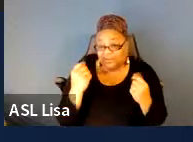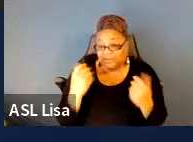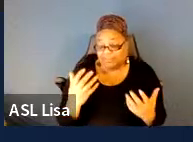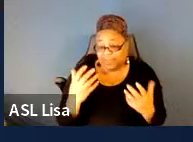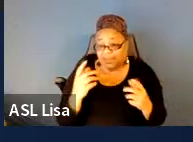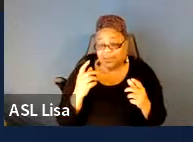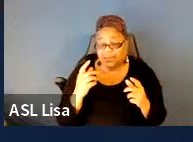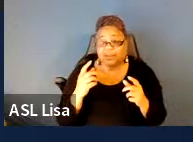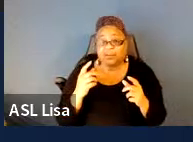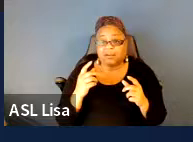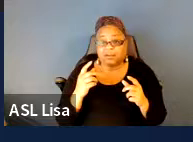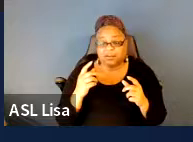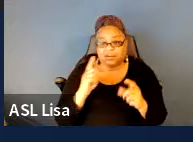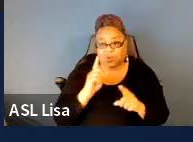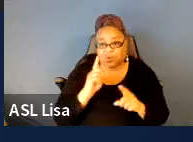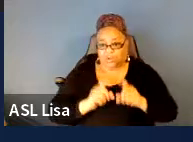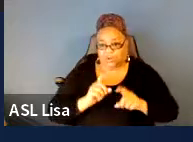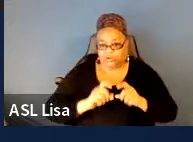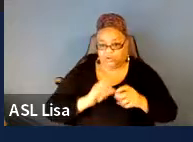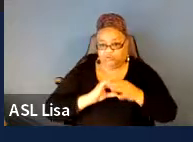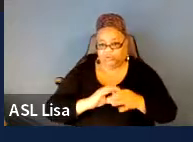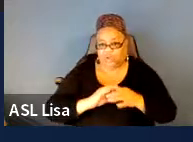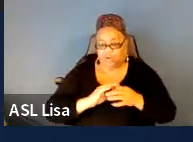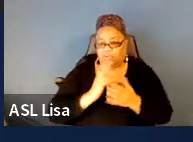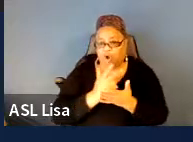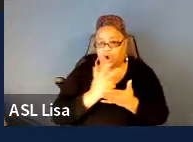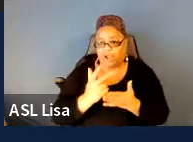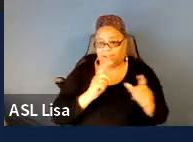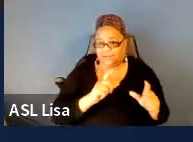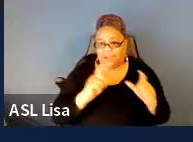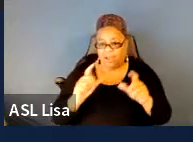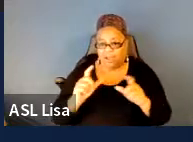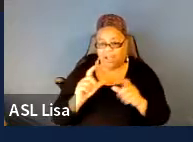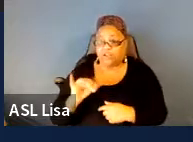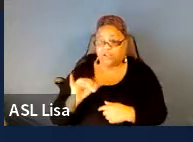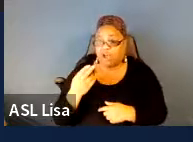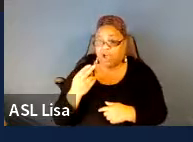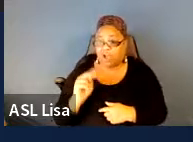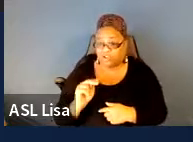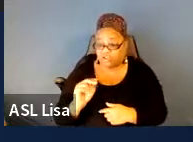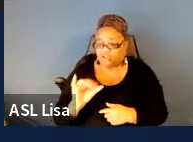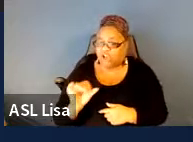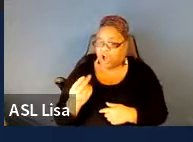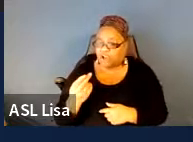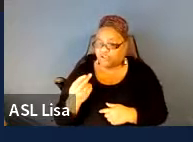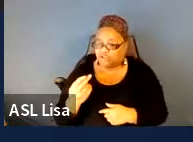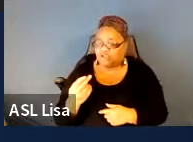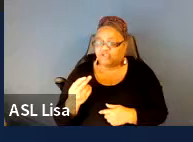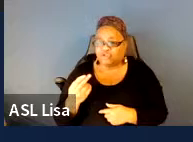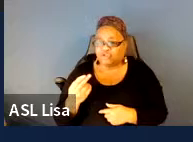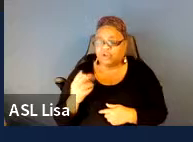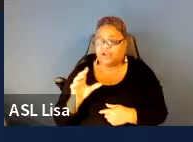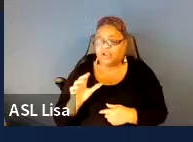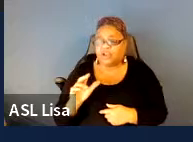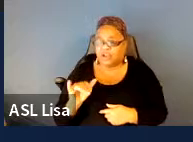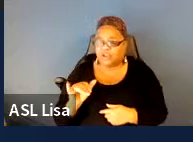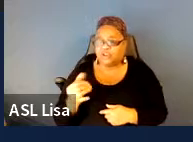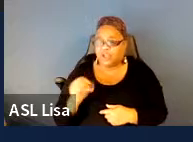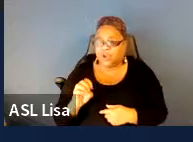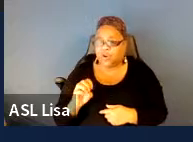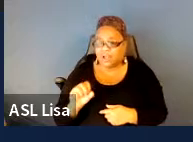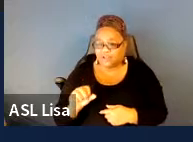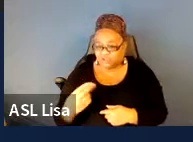parking signs. And Josh, I'm going to throw this one to you. Is there a location requirement for parking